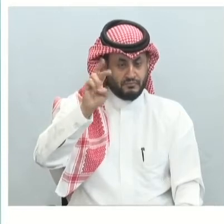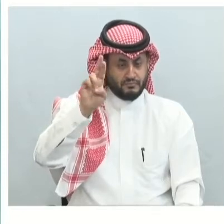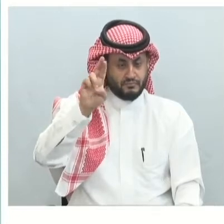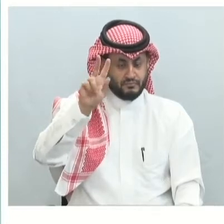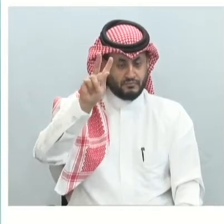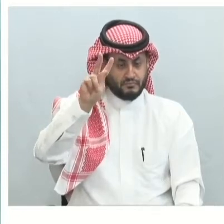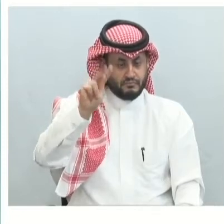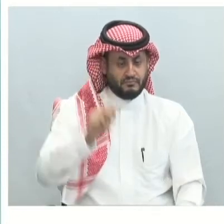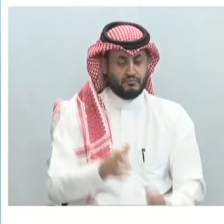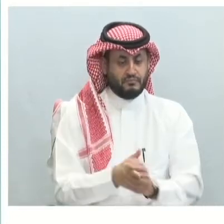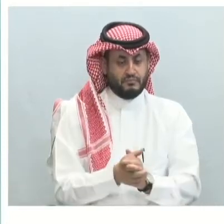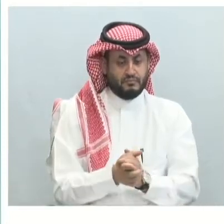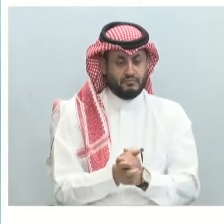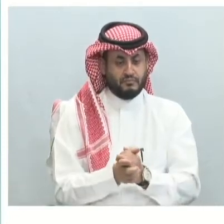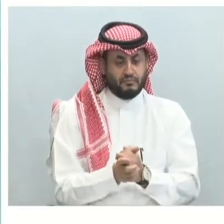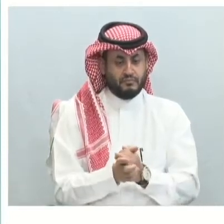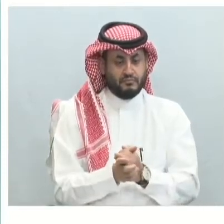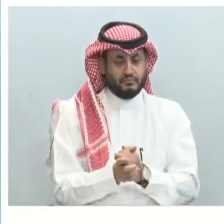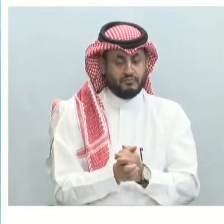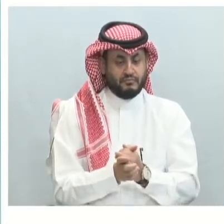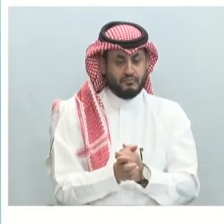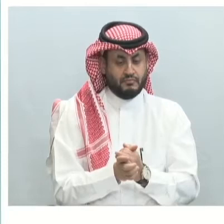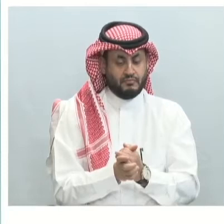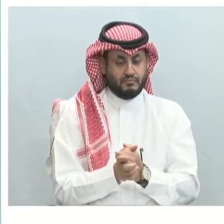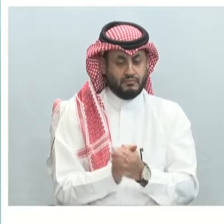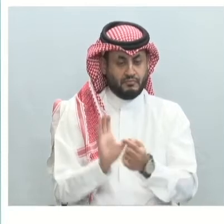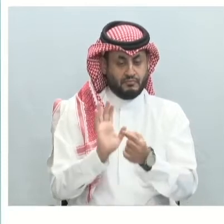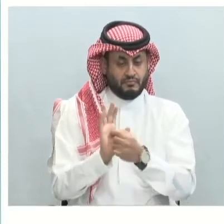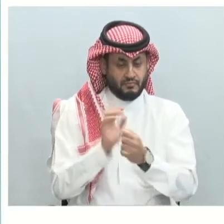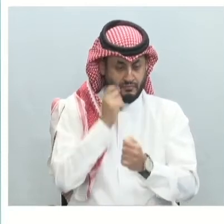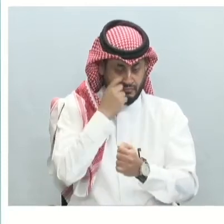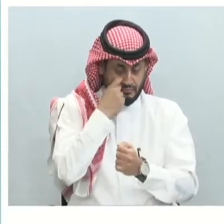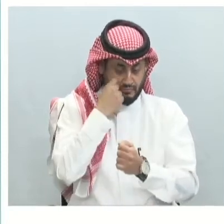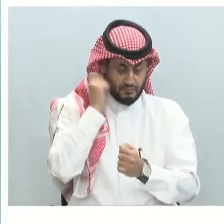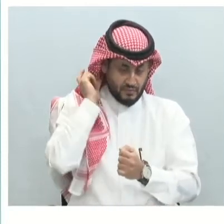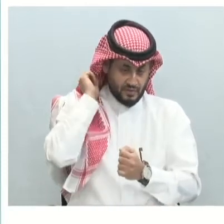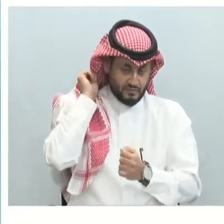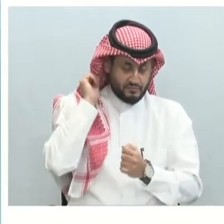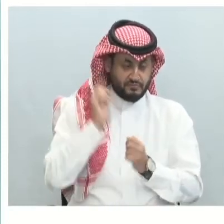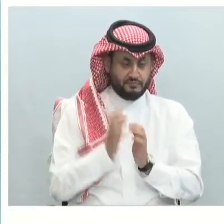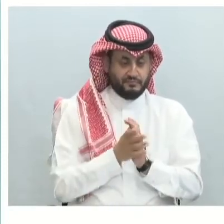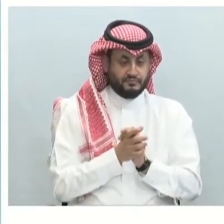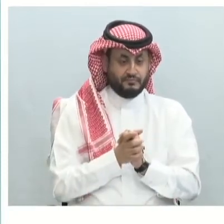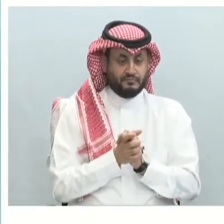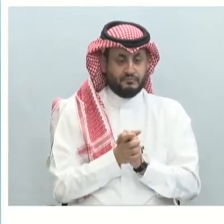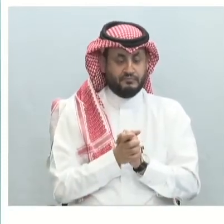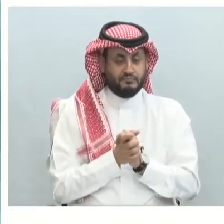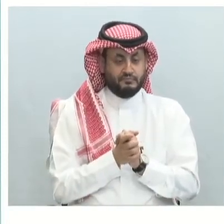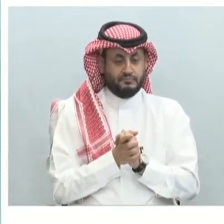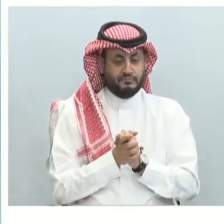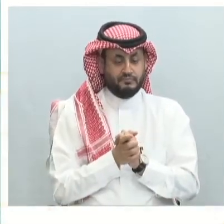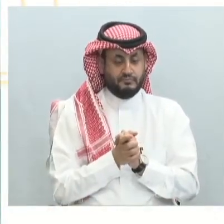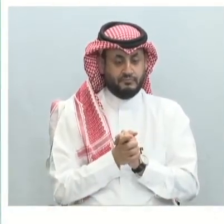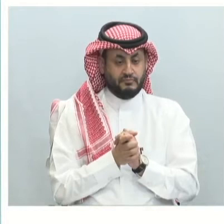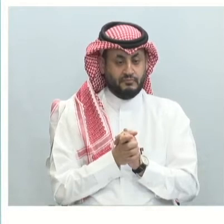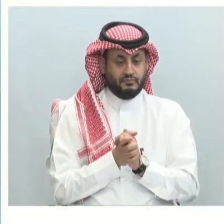W, O, R, K, and full stop at the end. Okay.